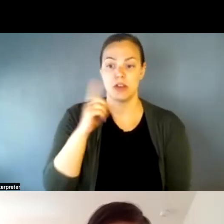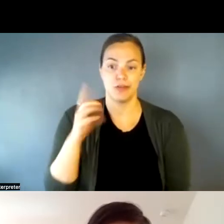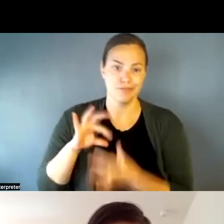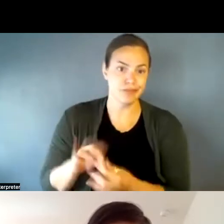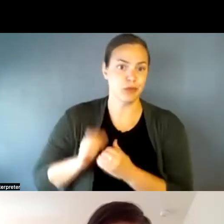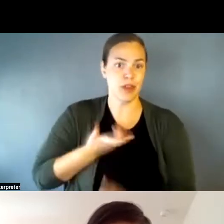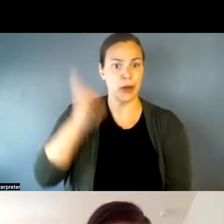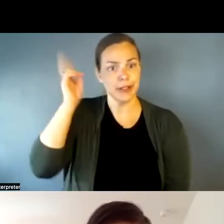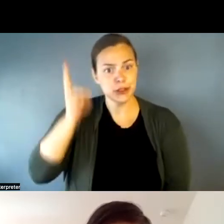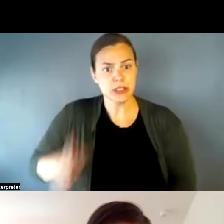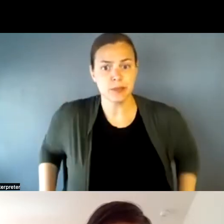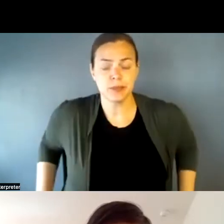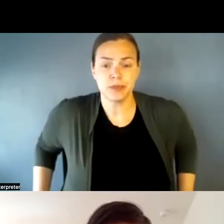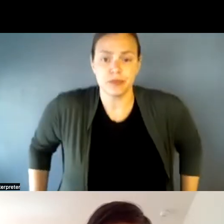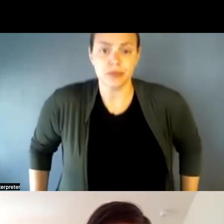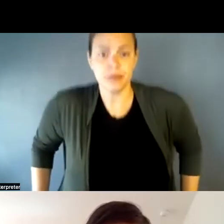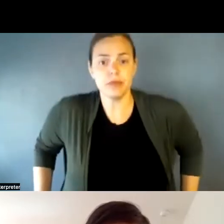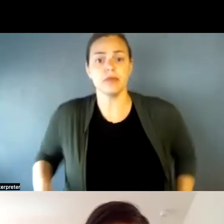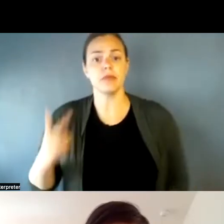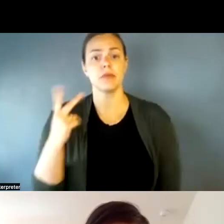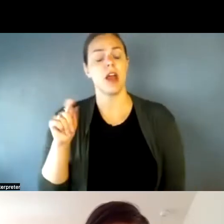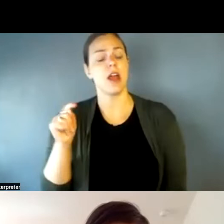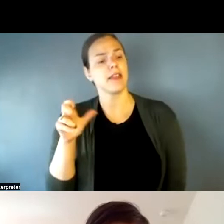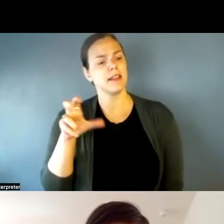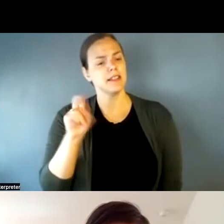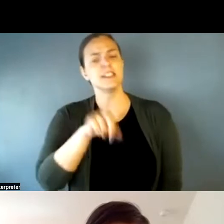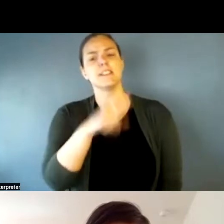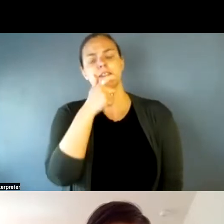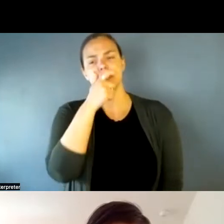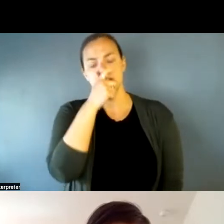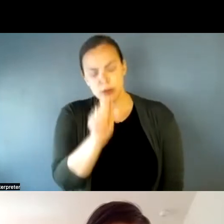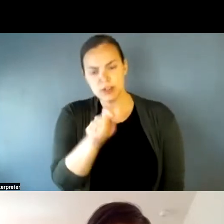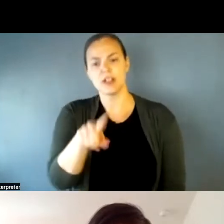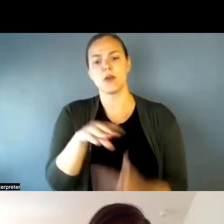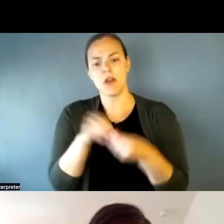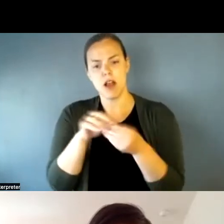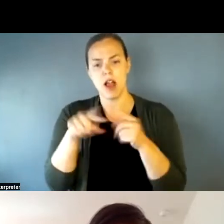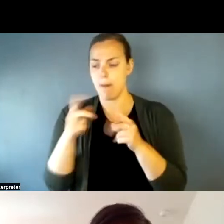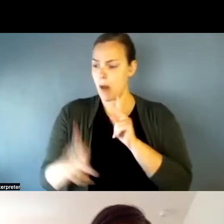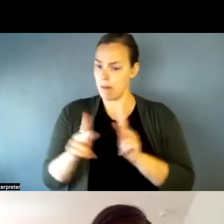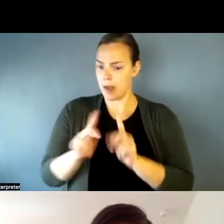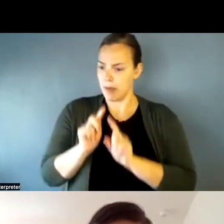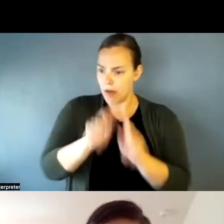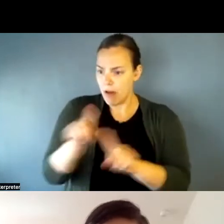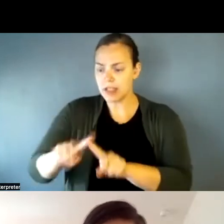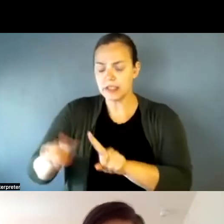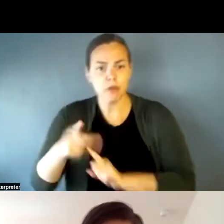Yeah, that's really fascinating. And when you say that people are actually sort of going into parks and clearing out some of these invasive species and